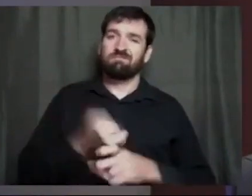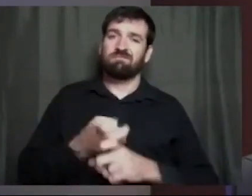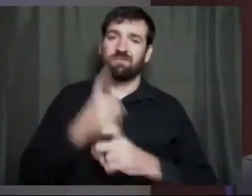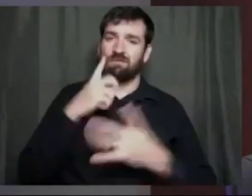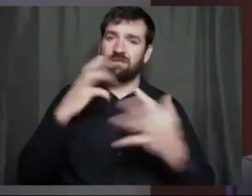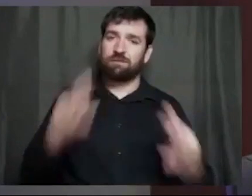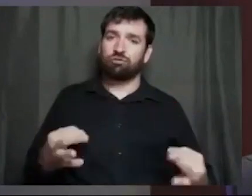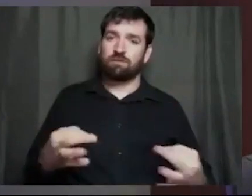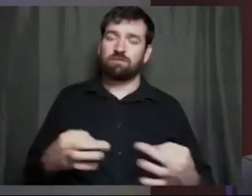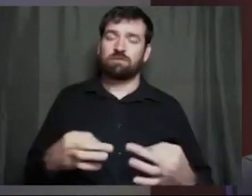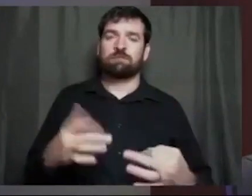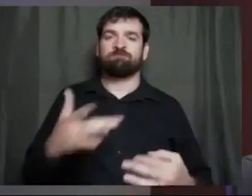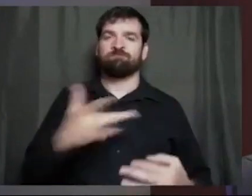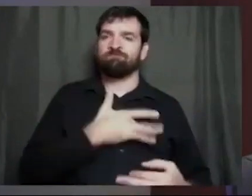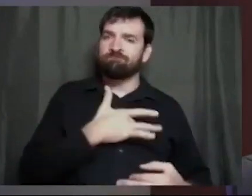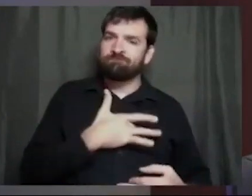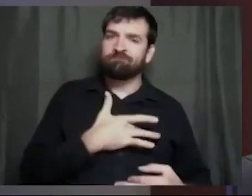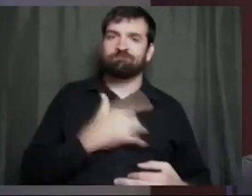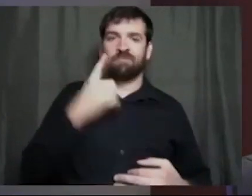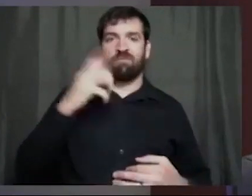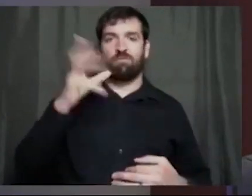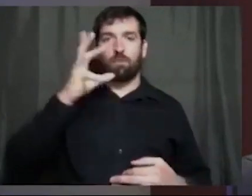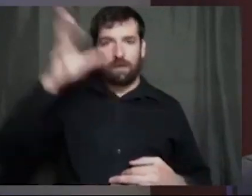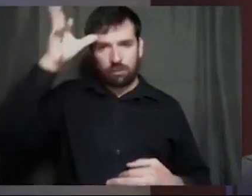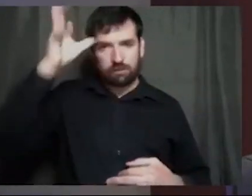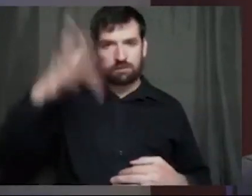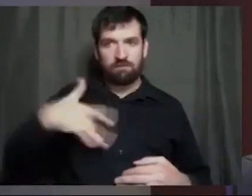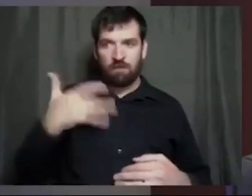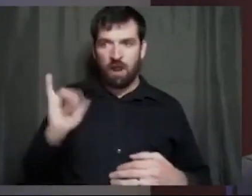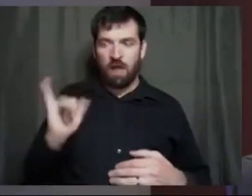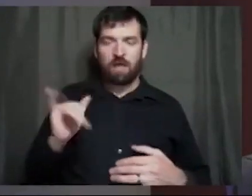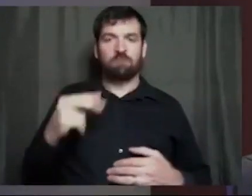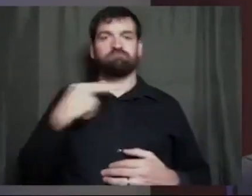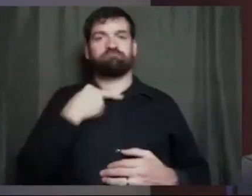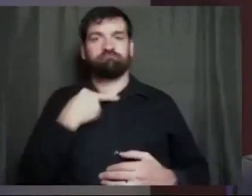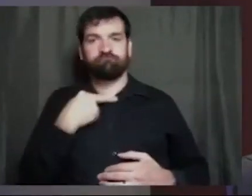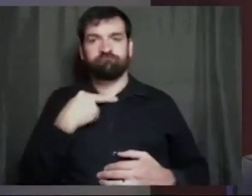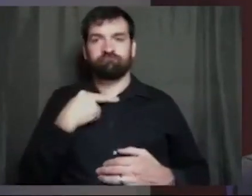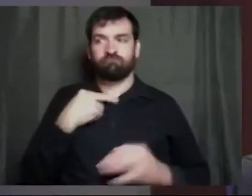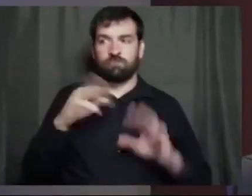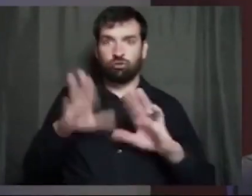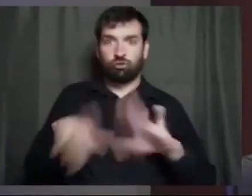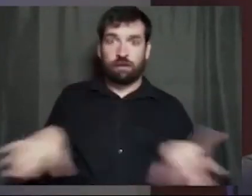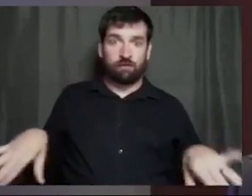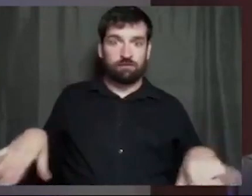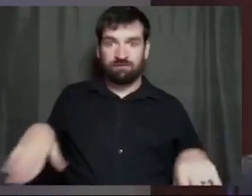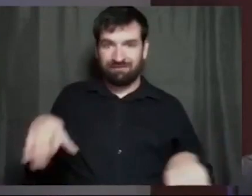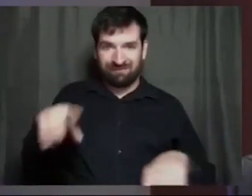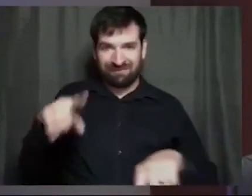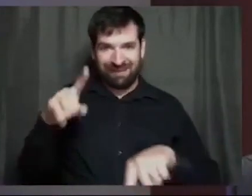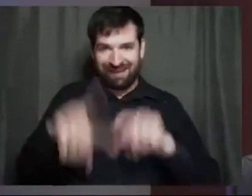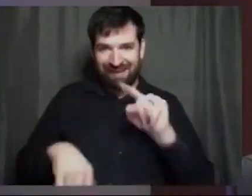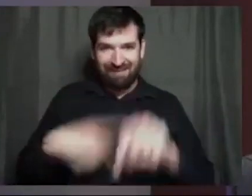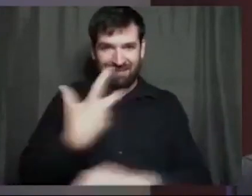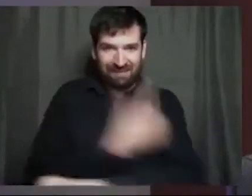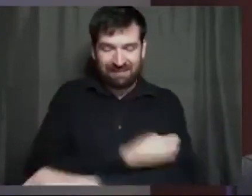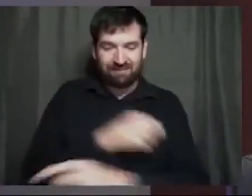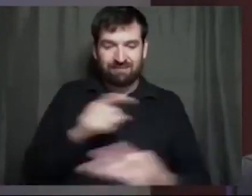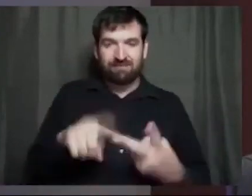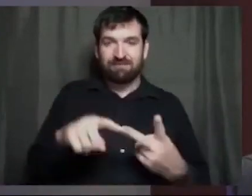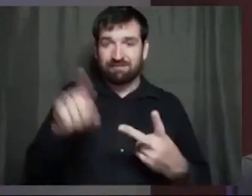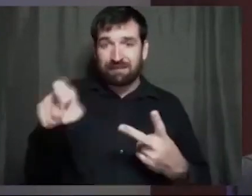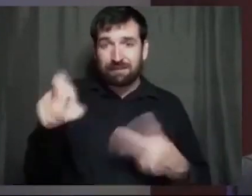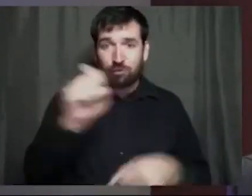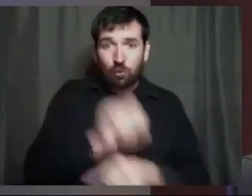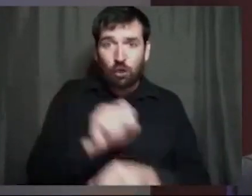for parents who feel like they are in this rock and a hard place where their child's too young to be vaccinated and they need to work and they really need their child to go to